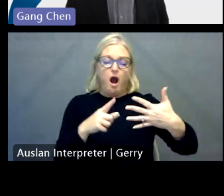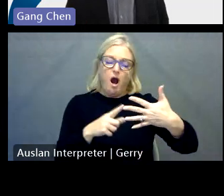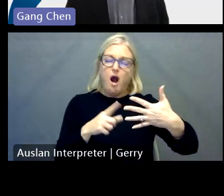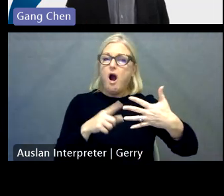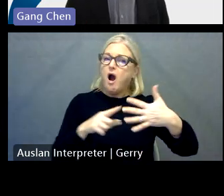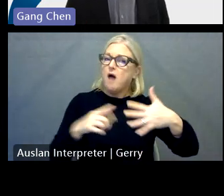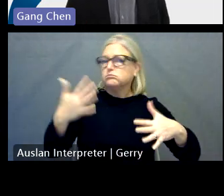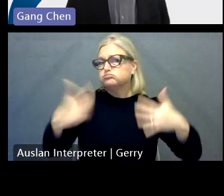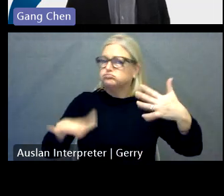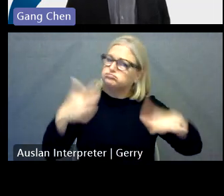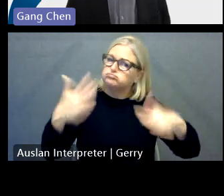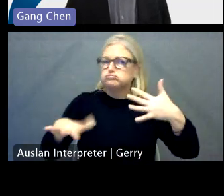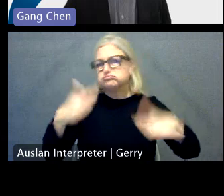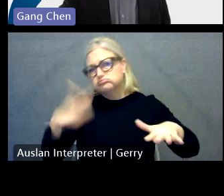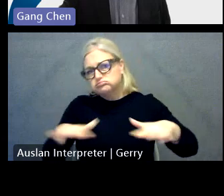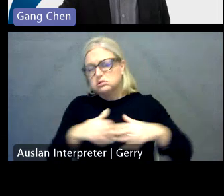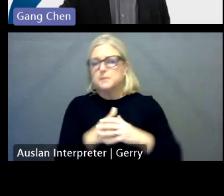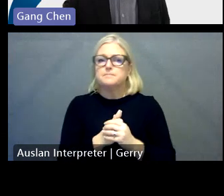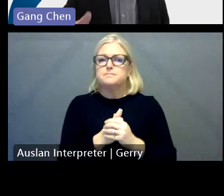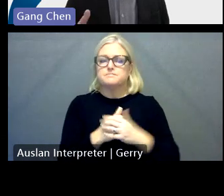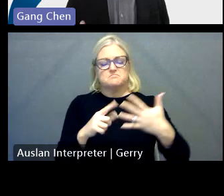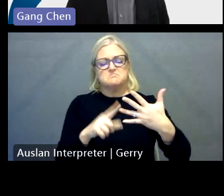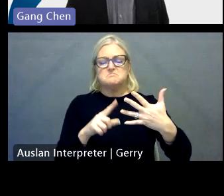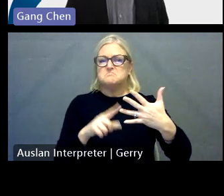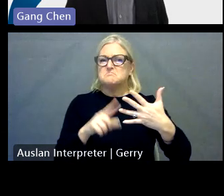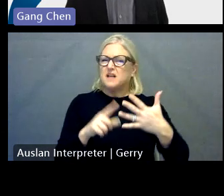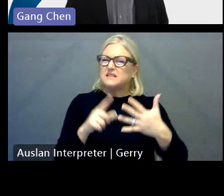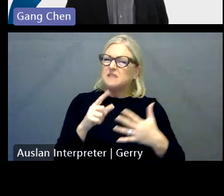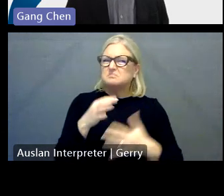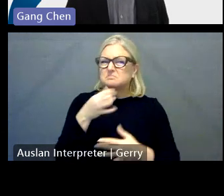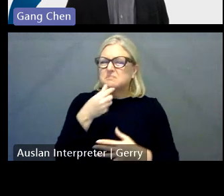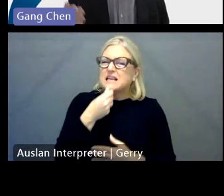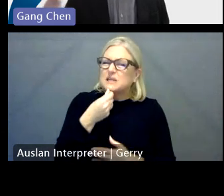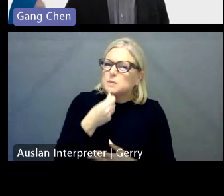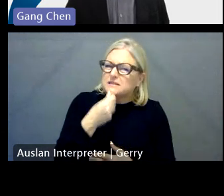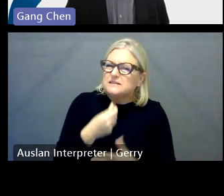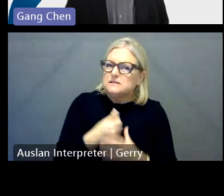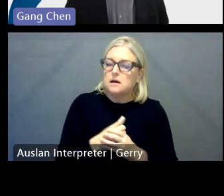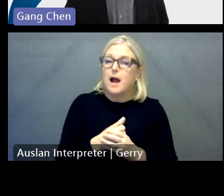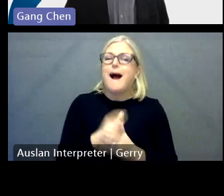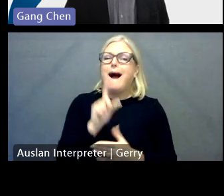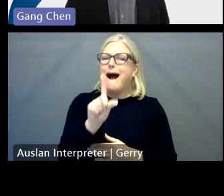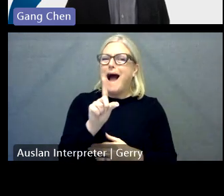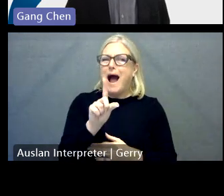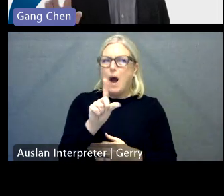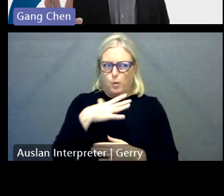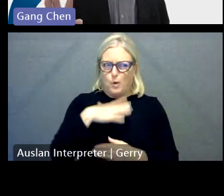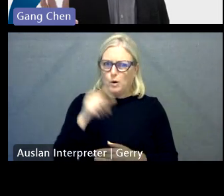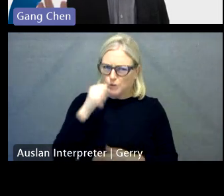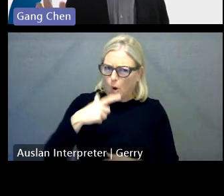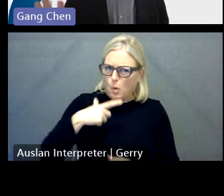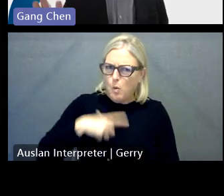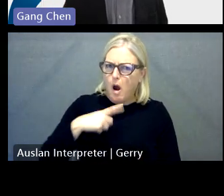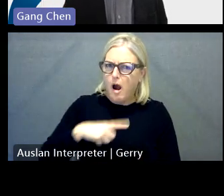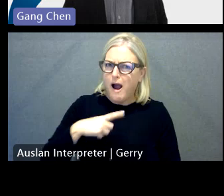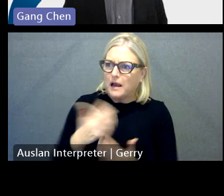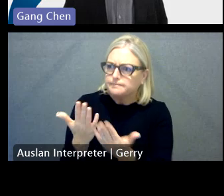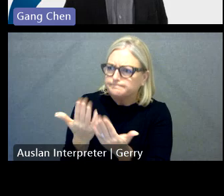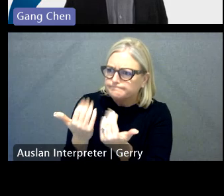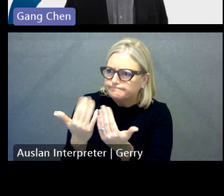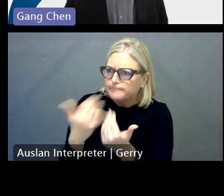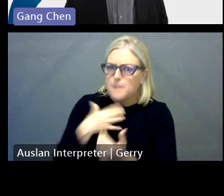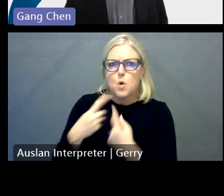provide some information for respondent to consider. That could be help. So there will be